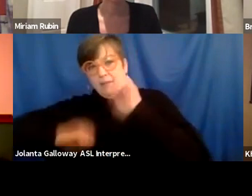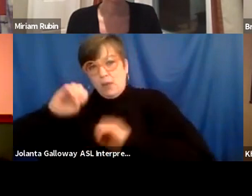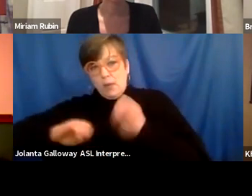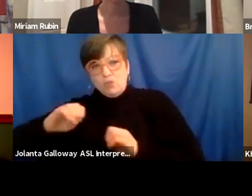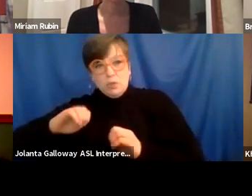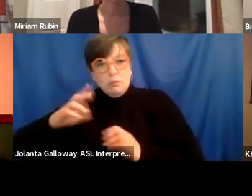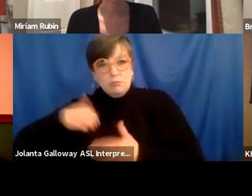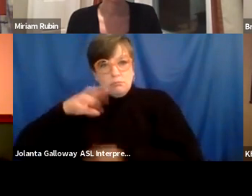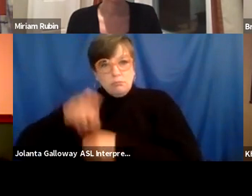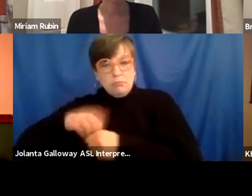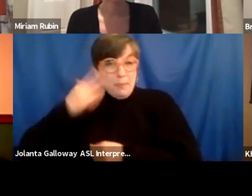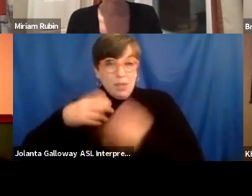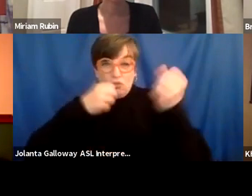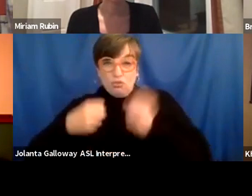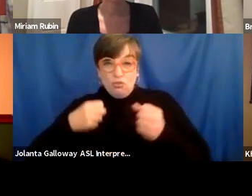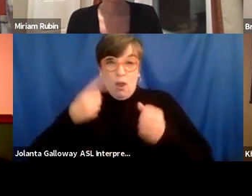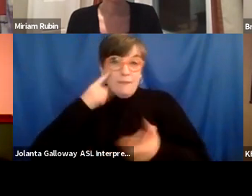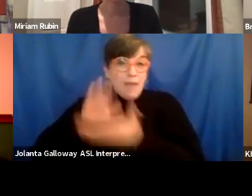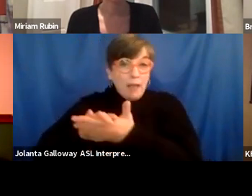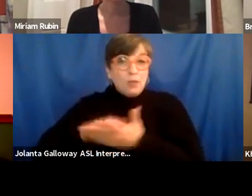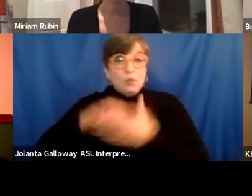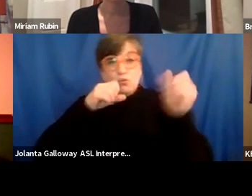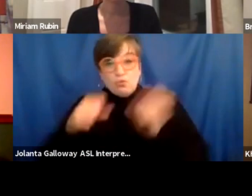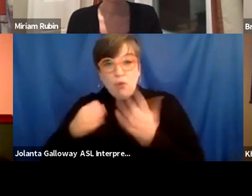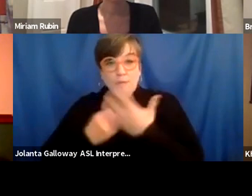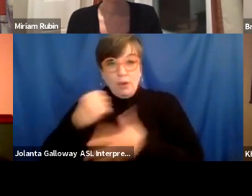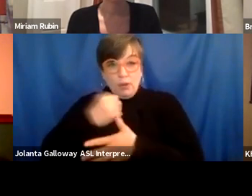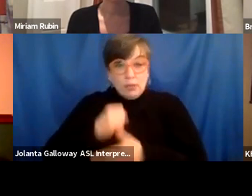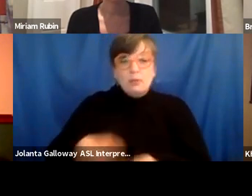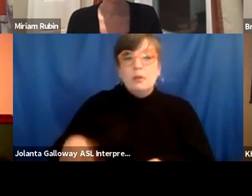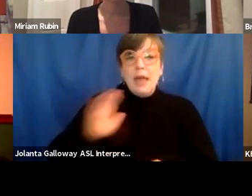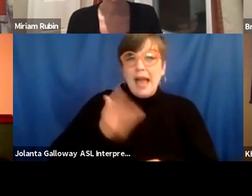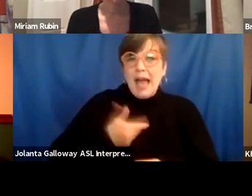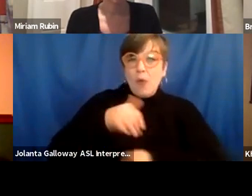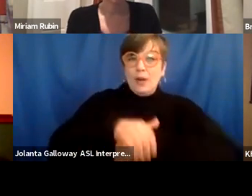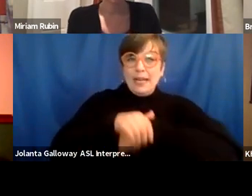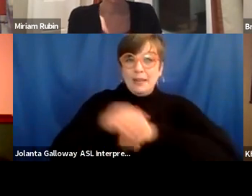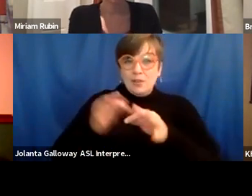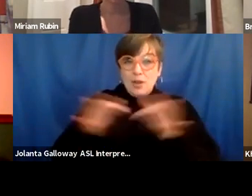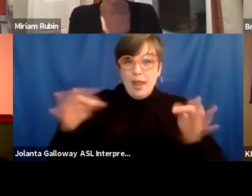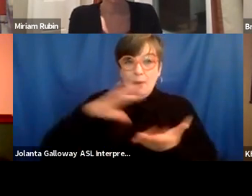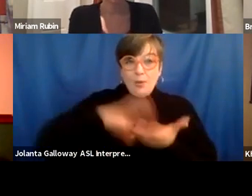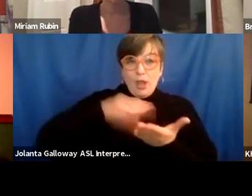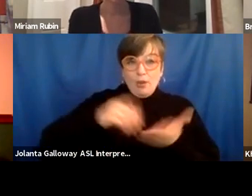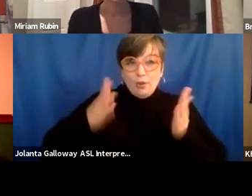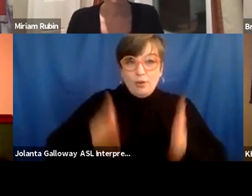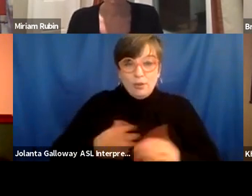and strong priorities for me, is our English language learners. And what are we doing